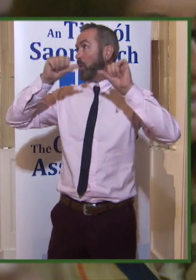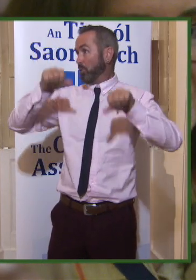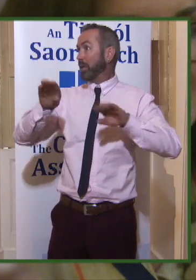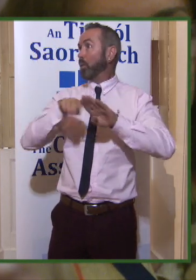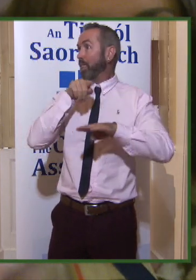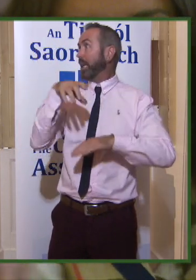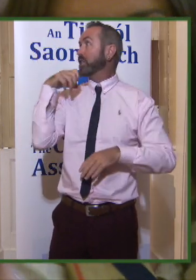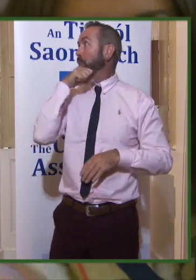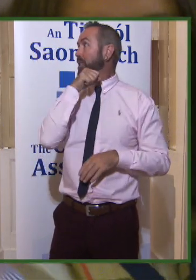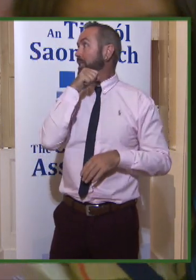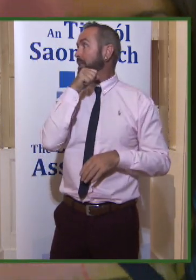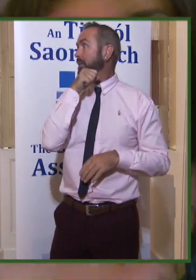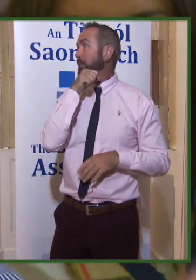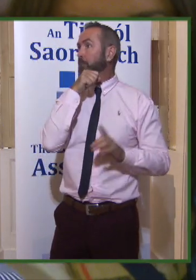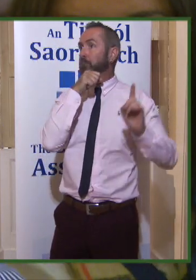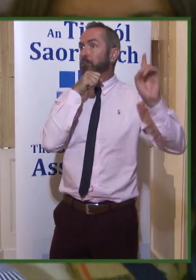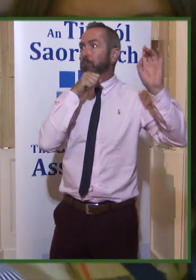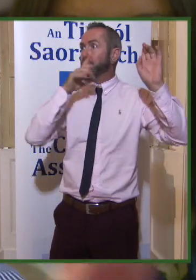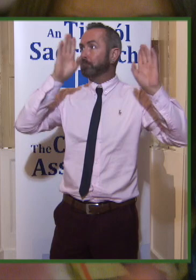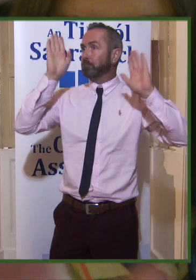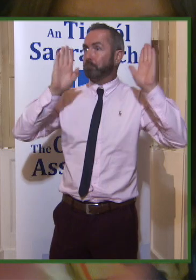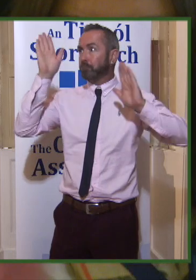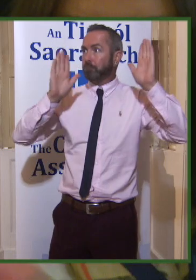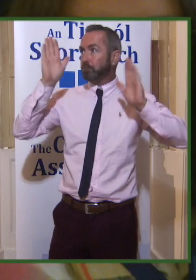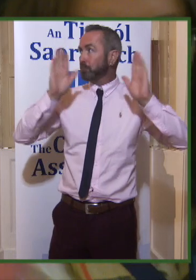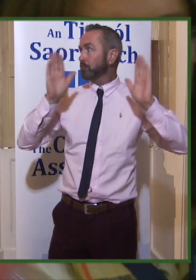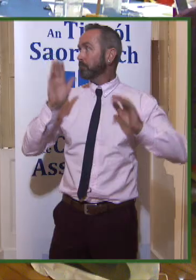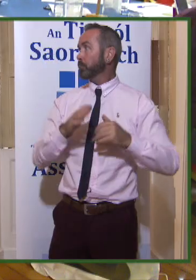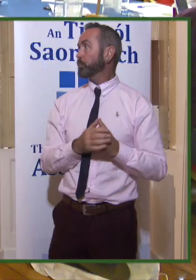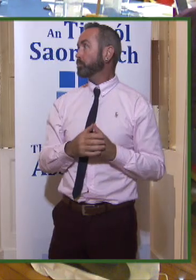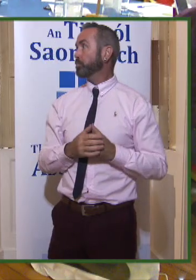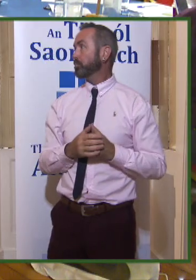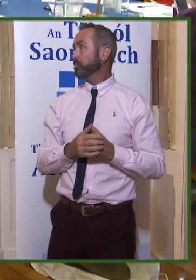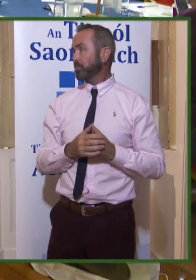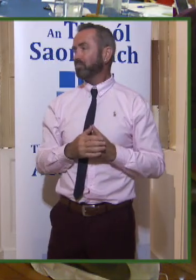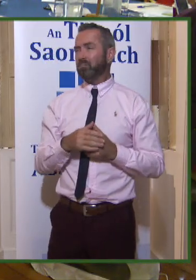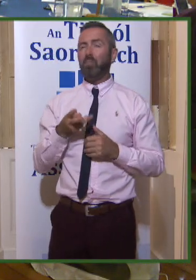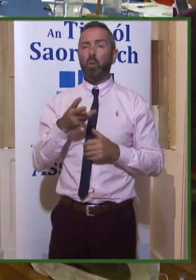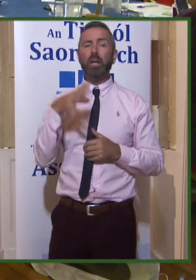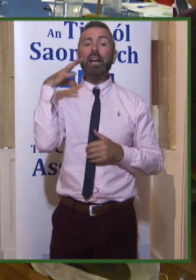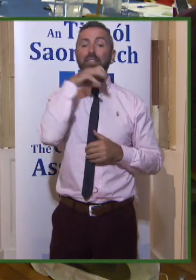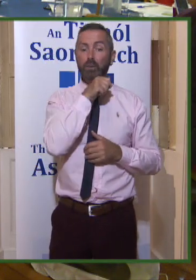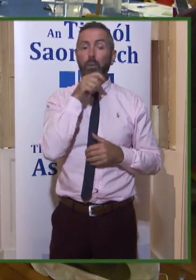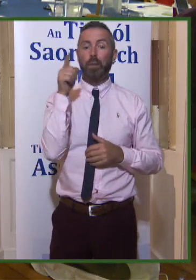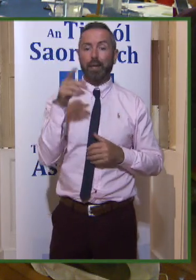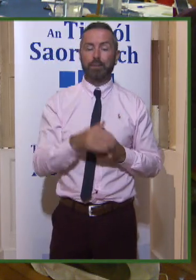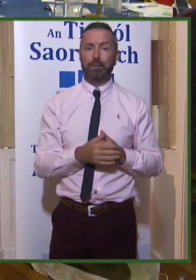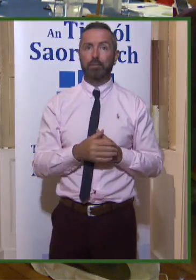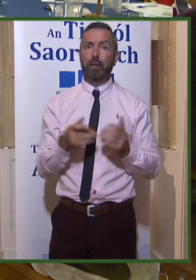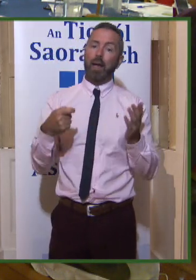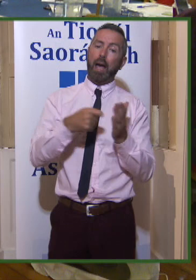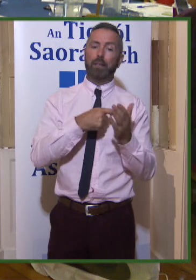the assembly members are happy with that? That's one of the assumptions that we'll stitch into the report.